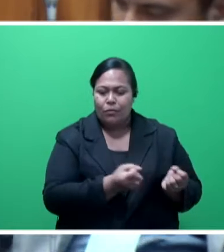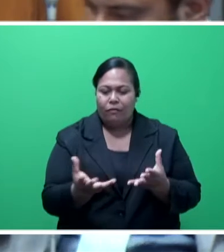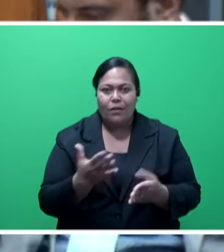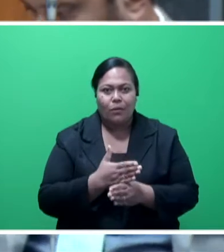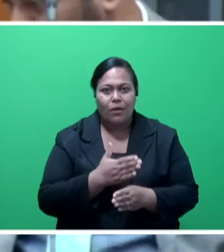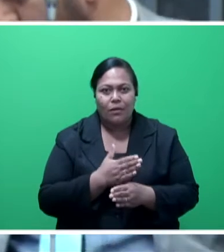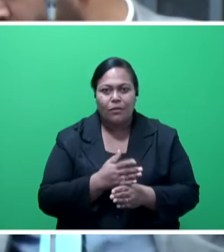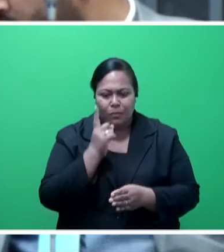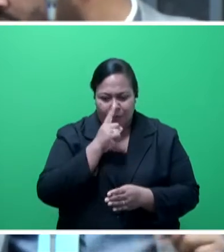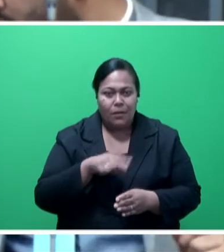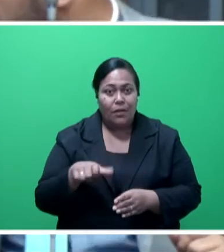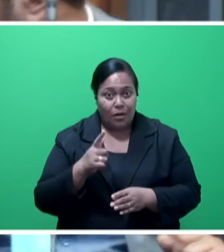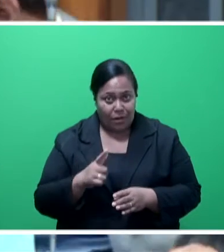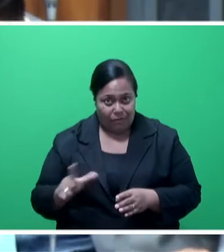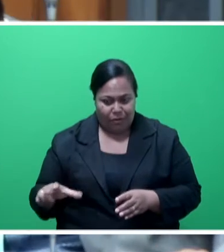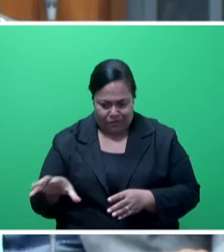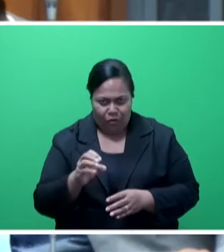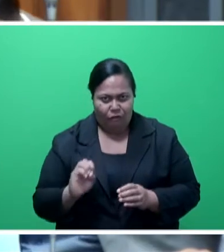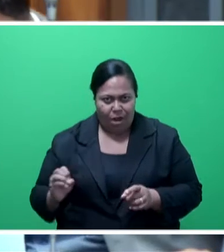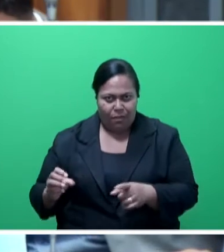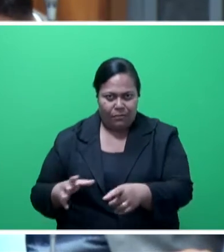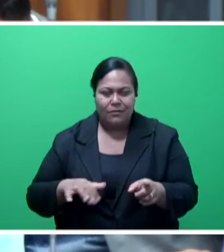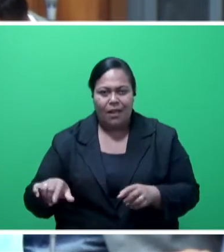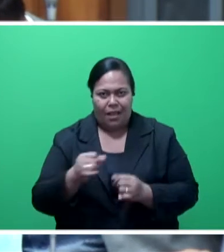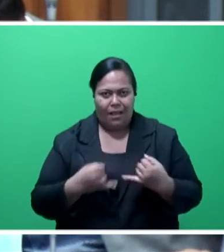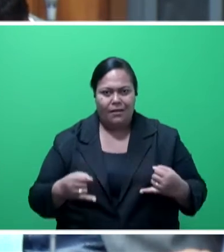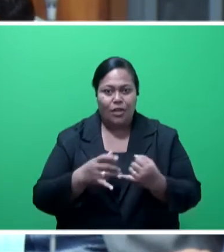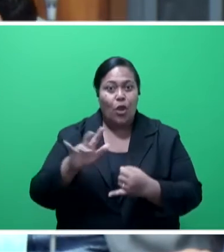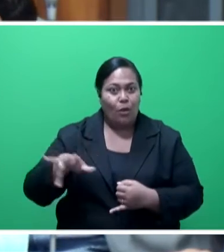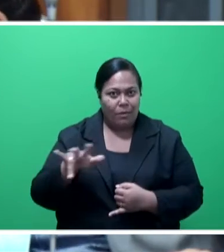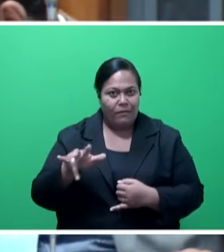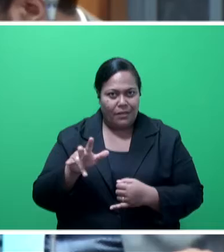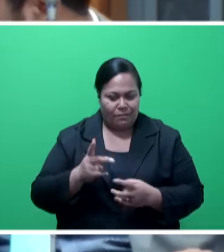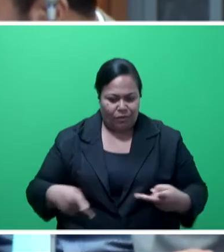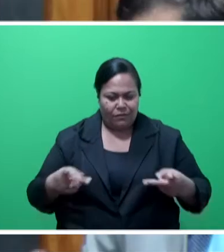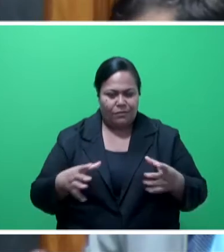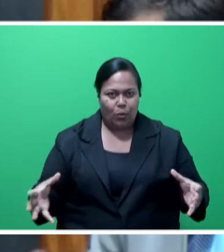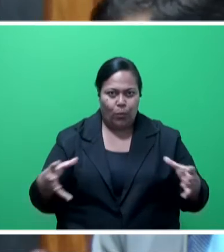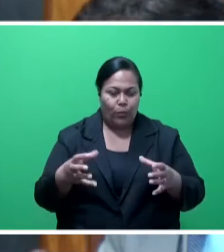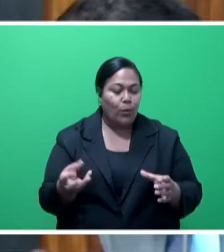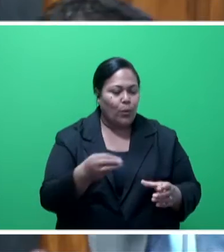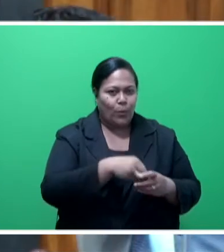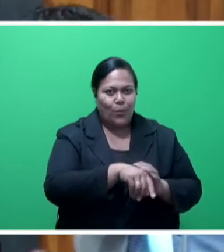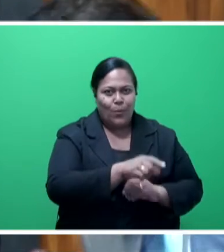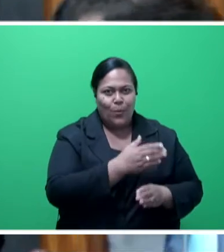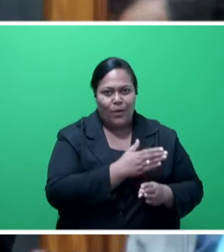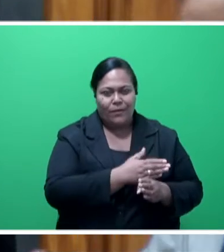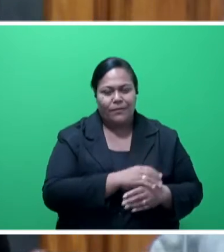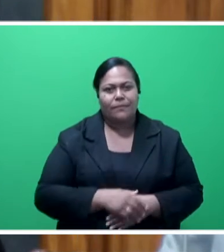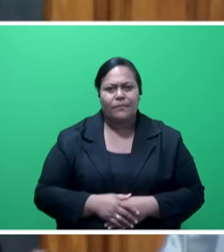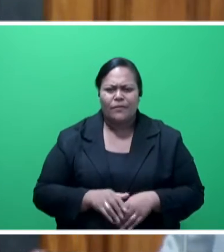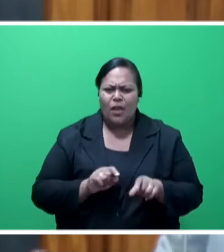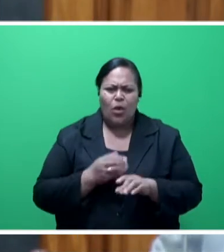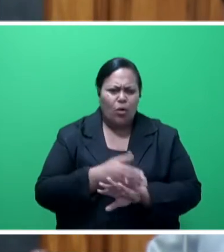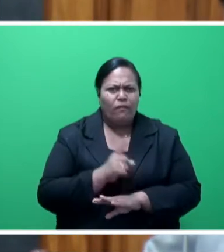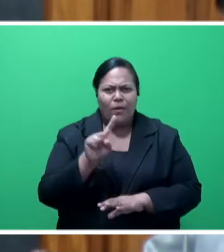people on the island of Ovalau and Lomaiviti province as a whole. The majority of the 1,000